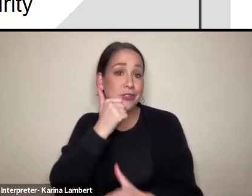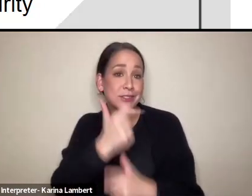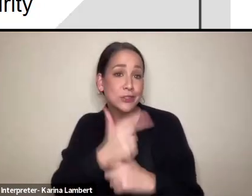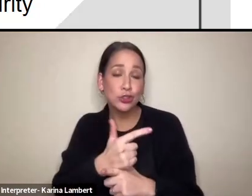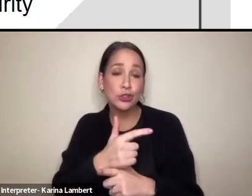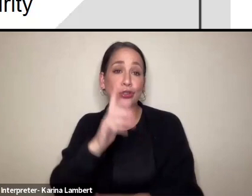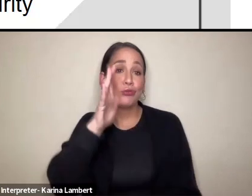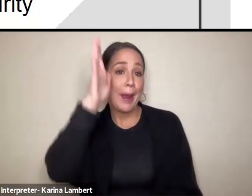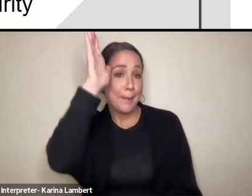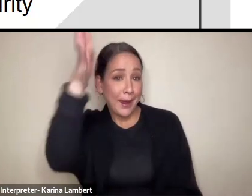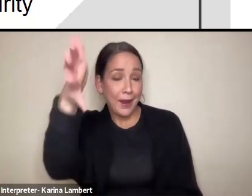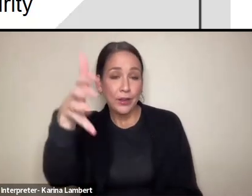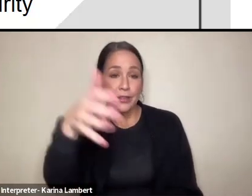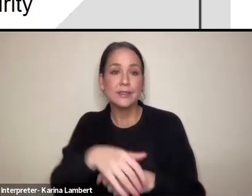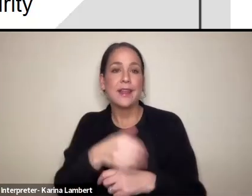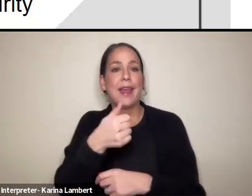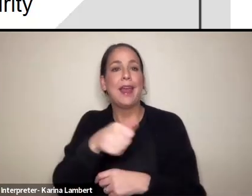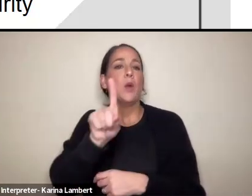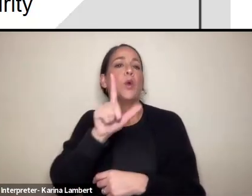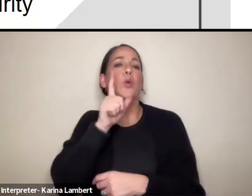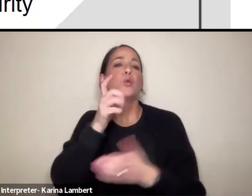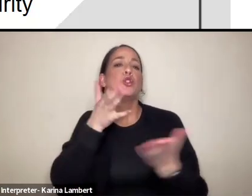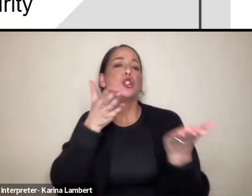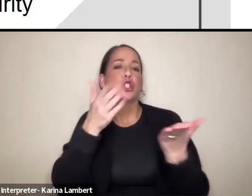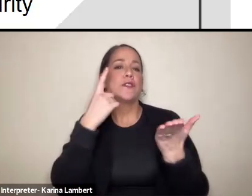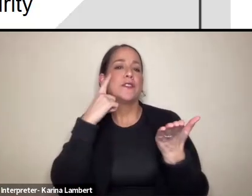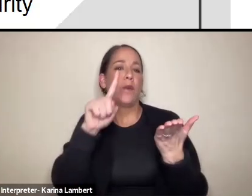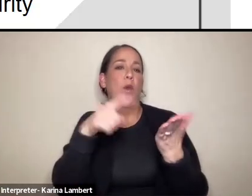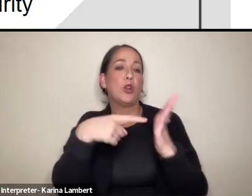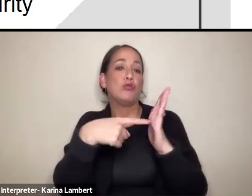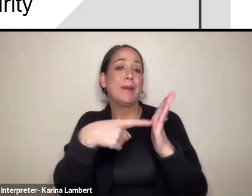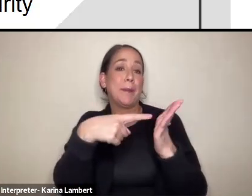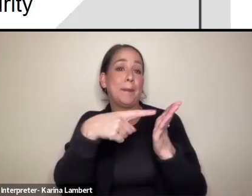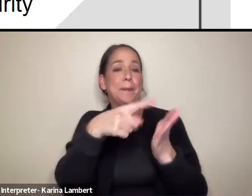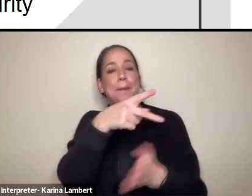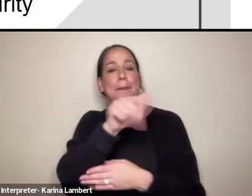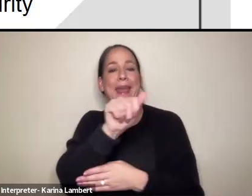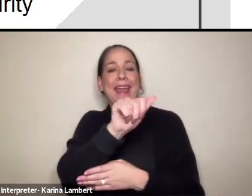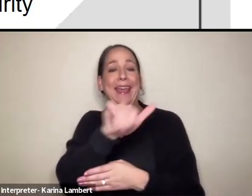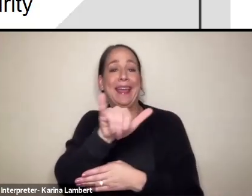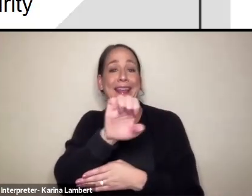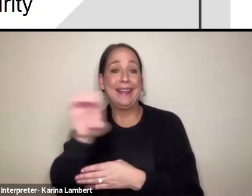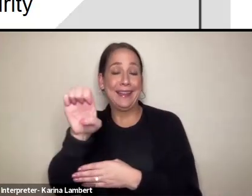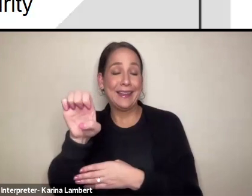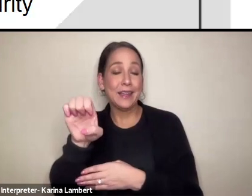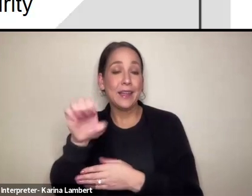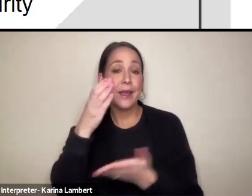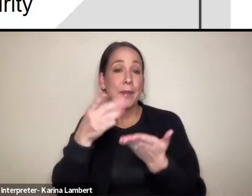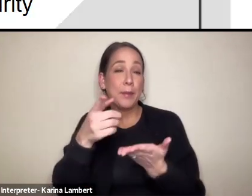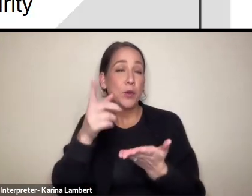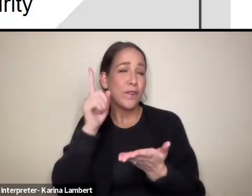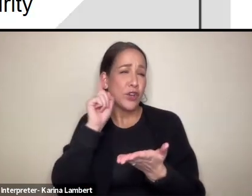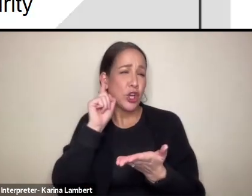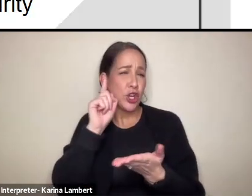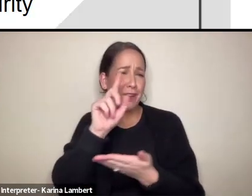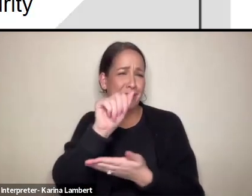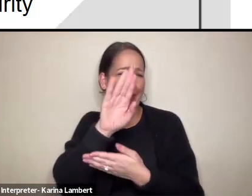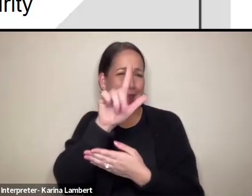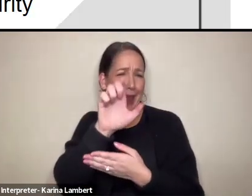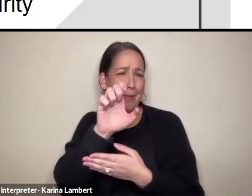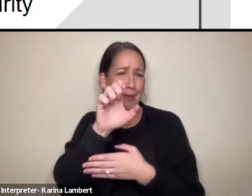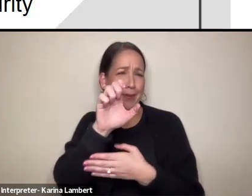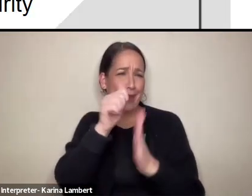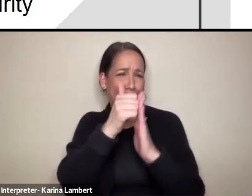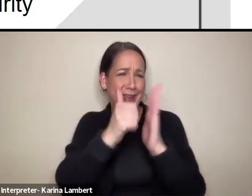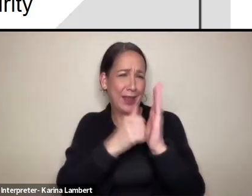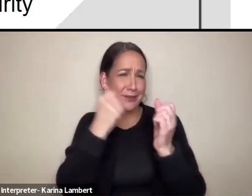grandparents, or someone serving as representative payee. For those of you who may have heard about ABLE accounts years ago, we did